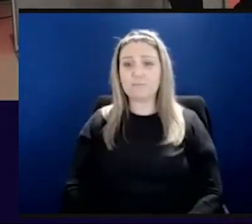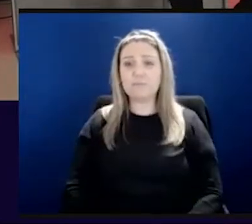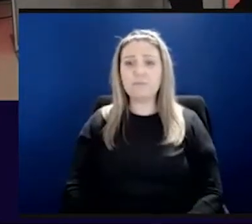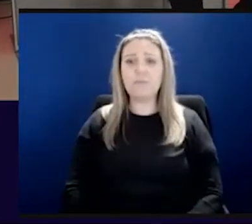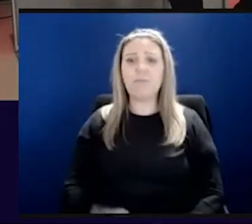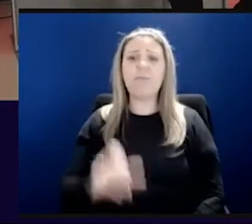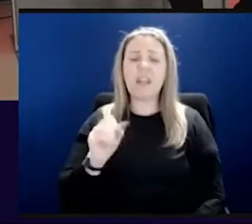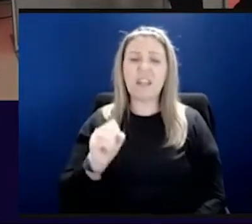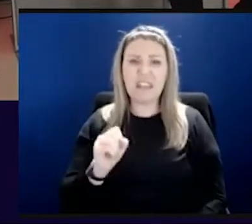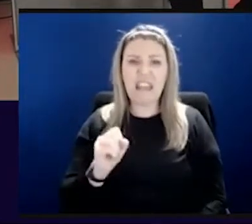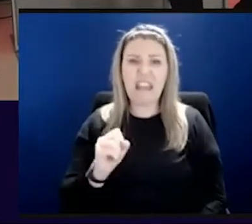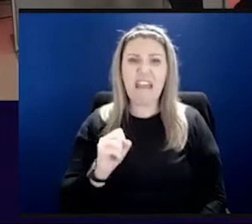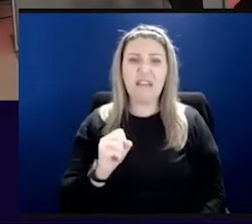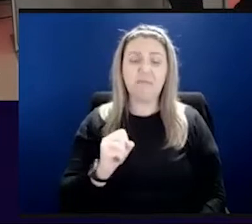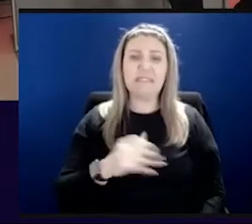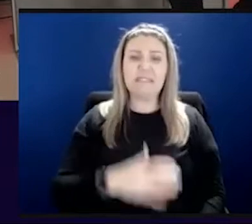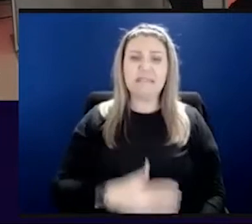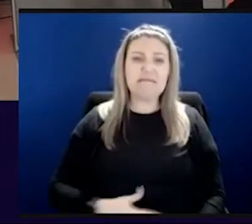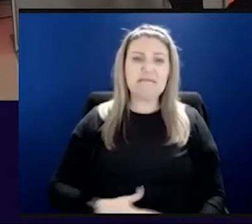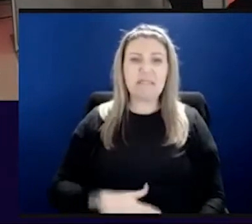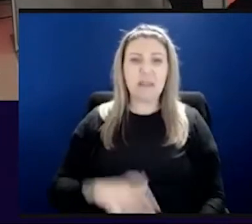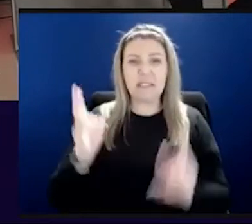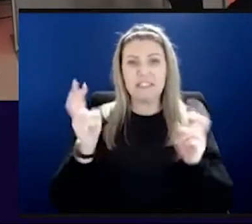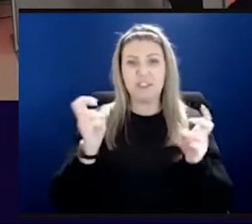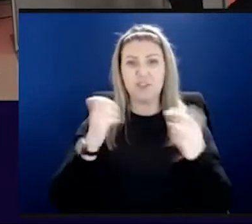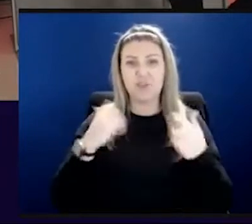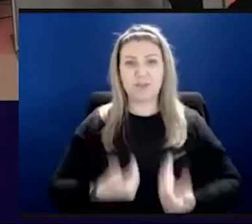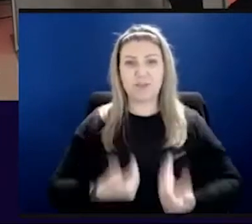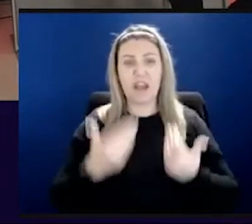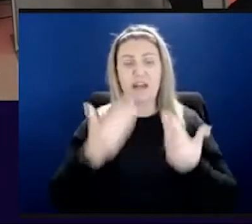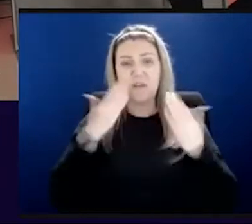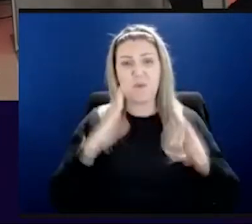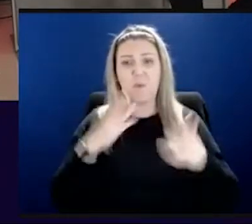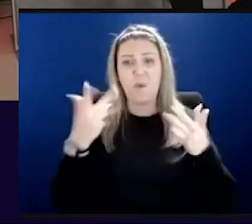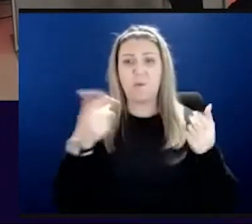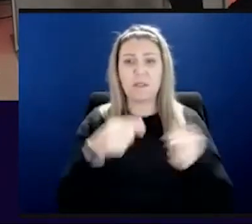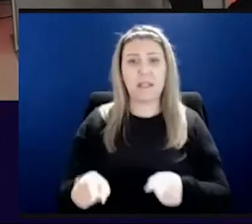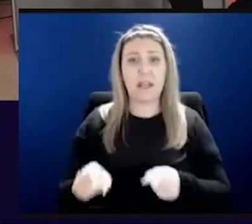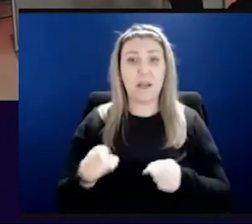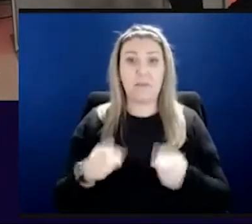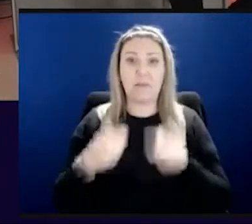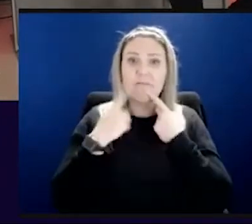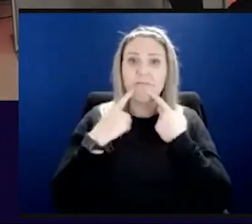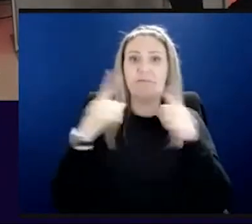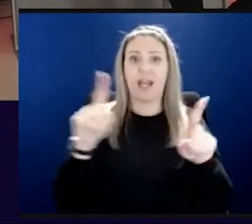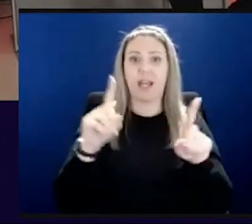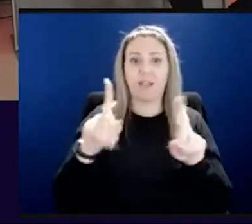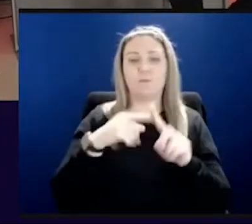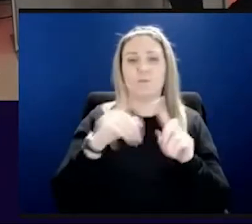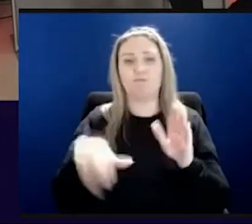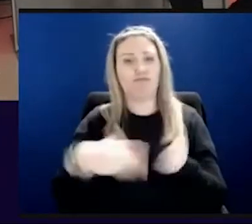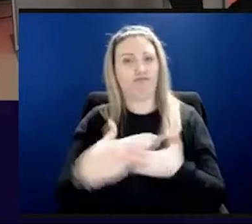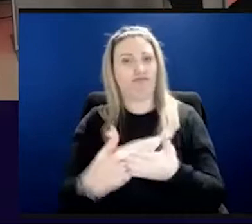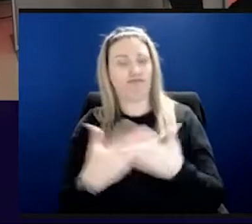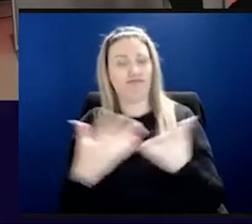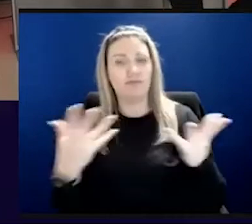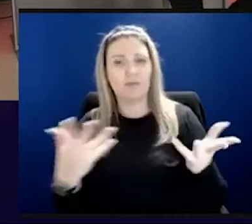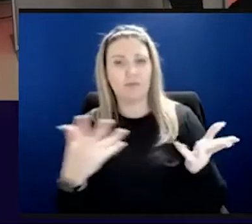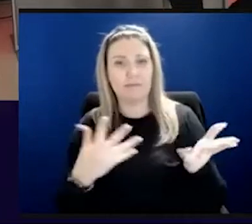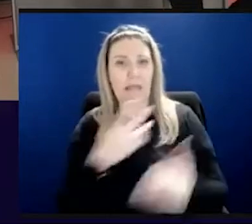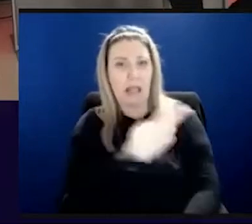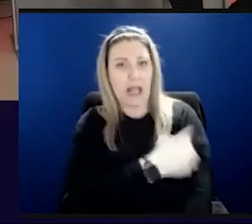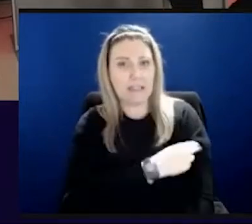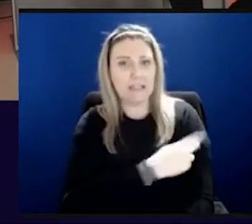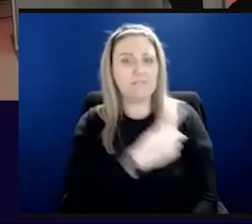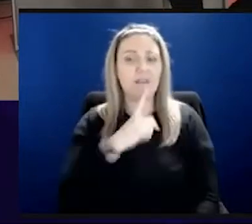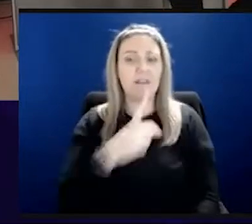was tired and I didn't know what was going on. Finally, by the time that I went to the hospital, I was